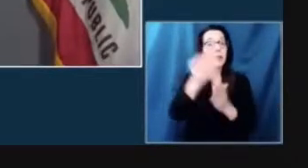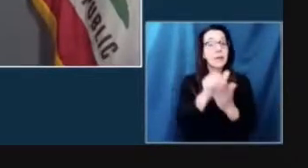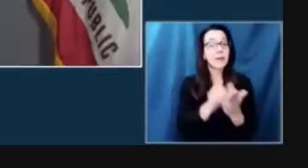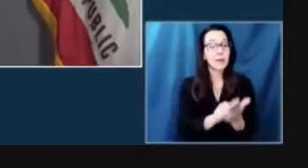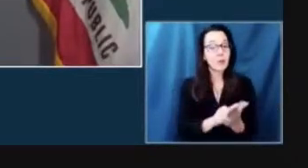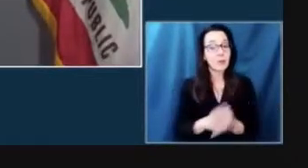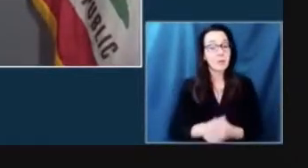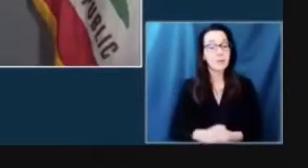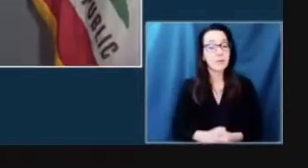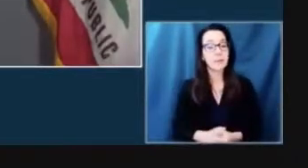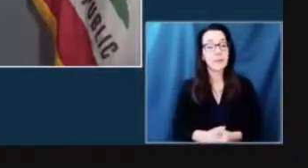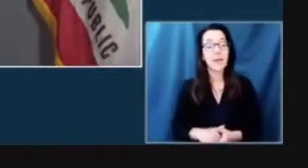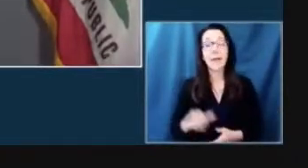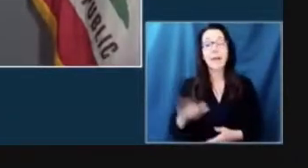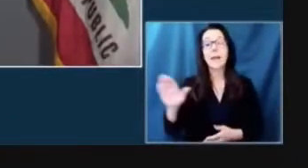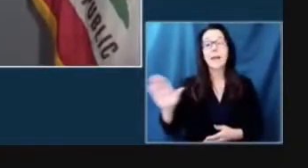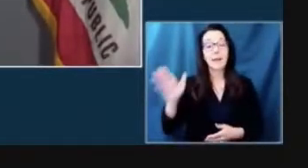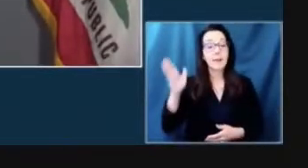address,